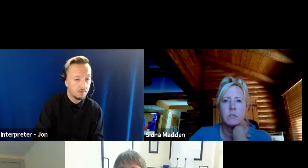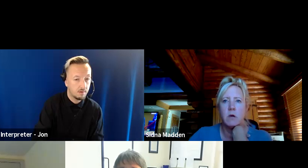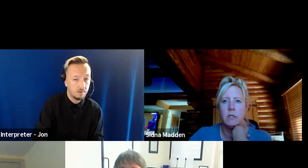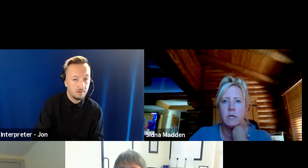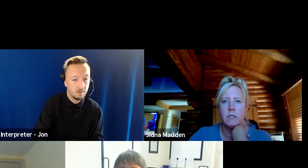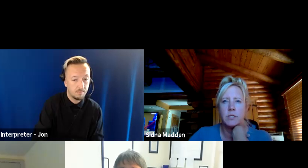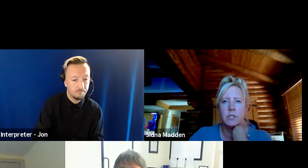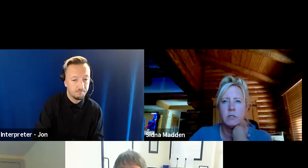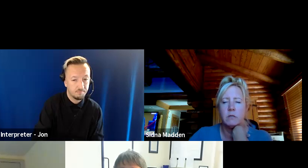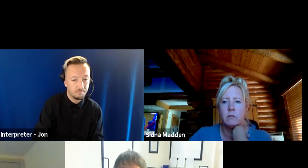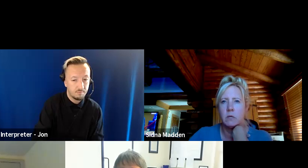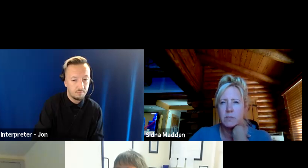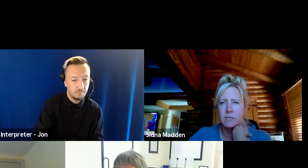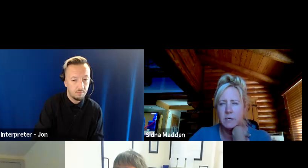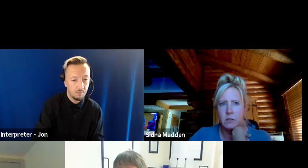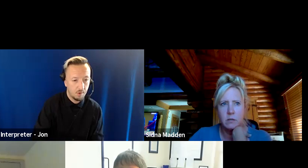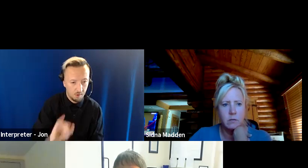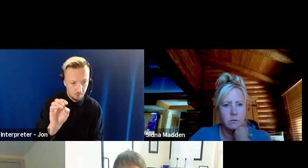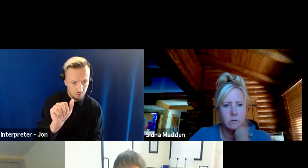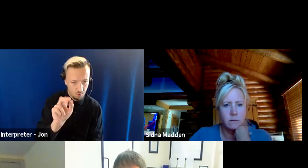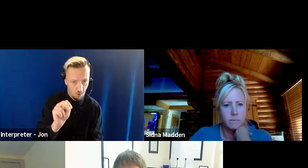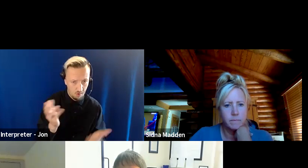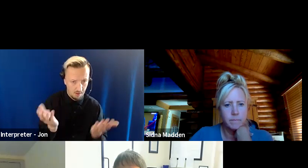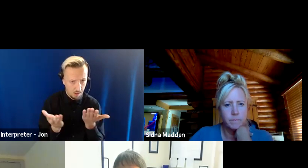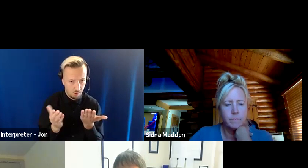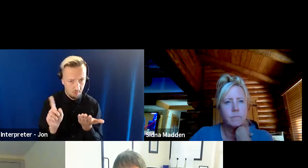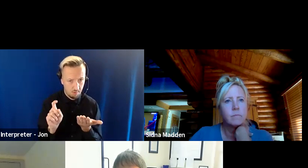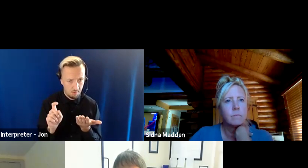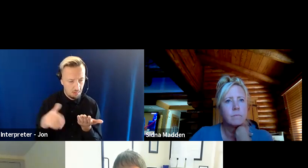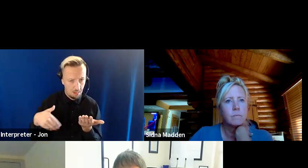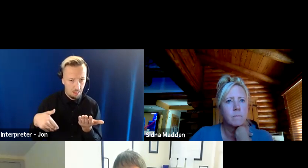Joan isn't on yet, is she? I don't see her.